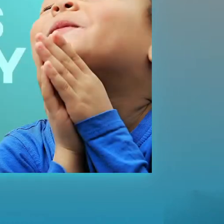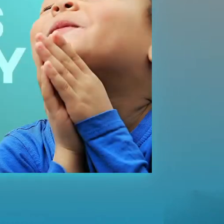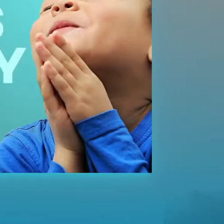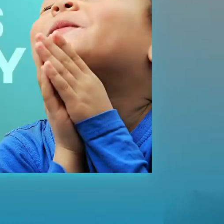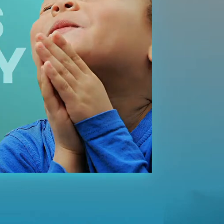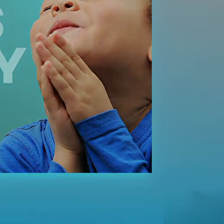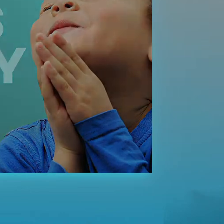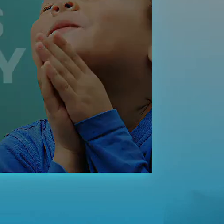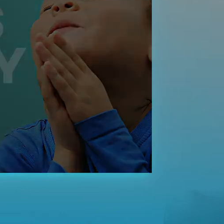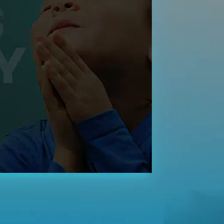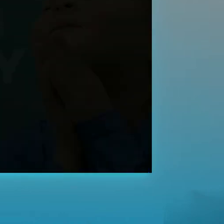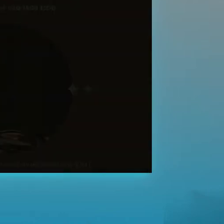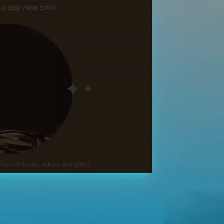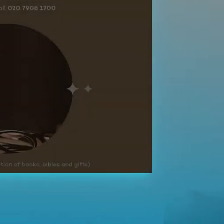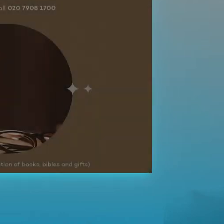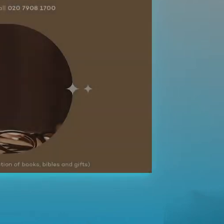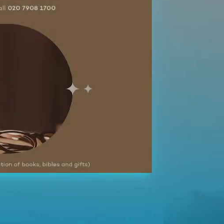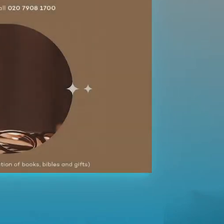soul. Creator God.